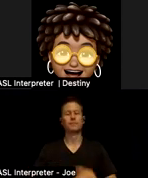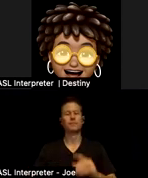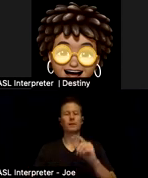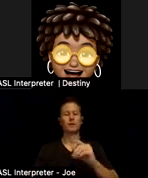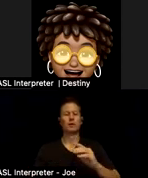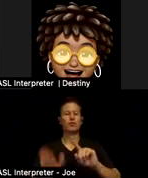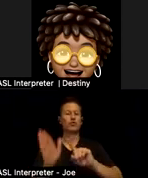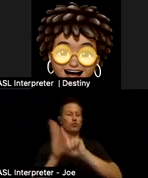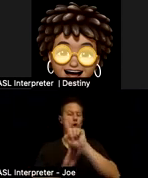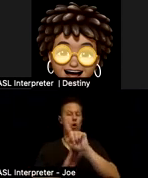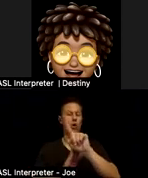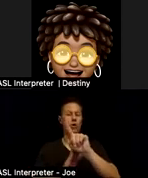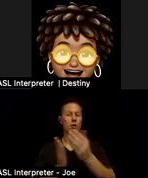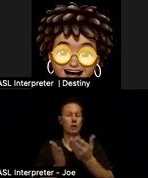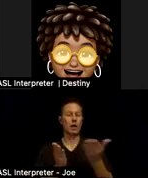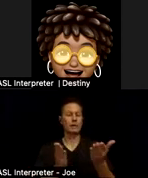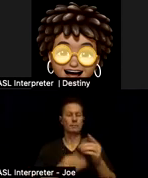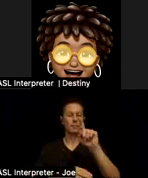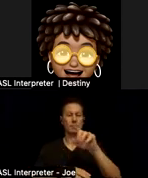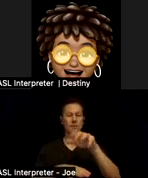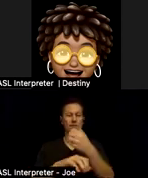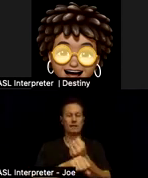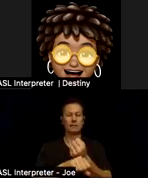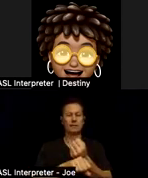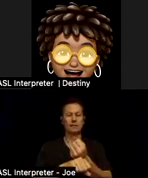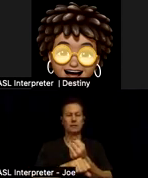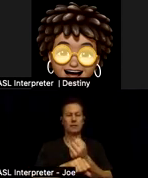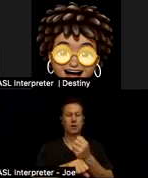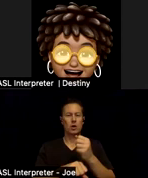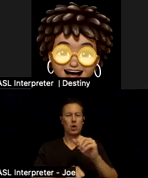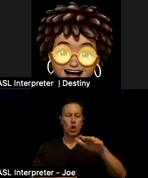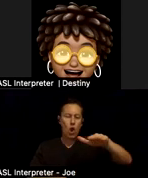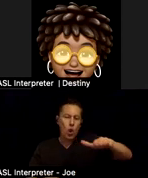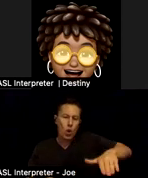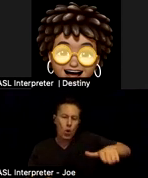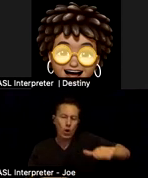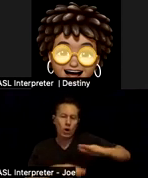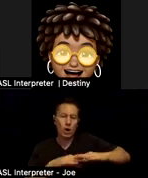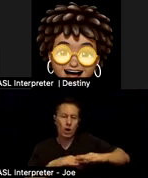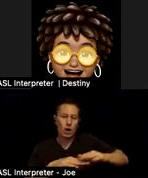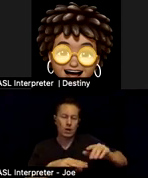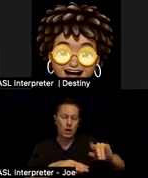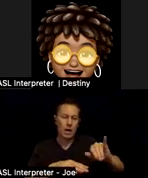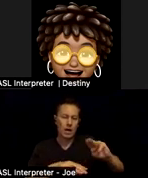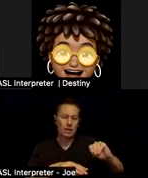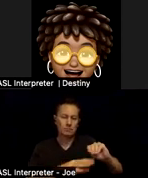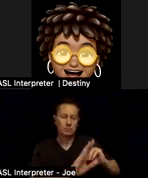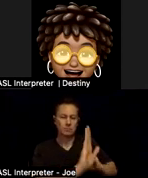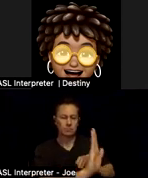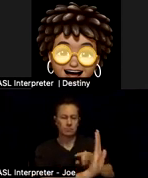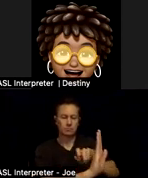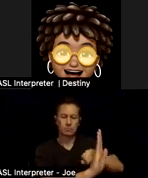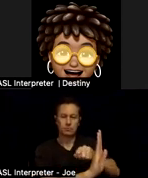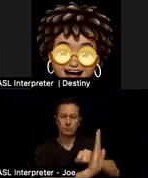where fastening lower down on the item to prevent that bottom kick out would come into play. Because if you can imagine,